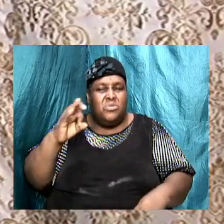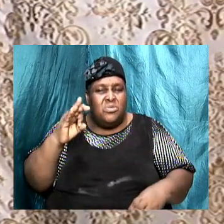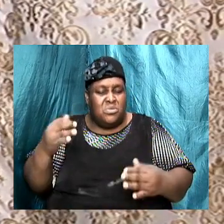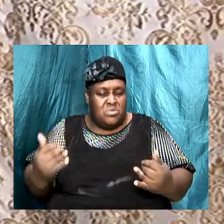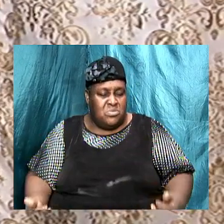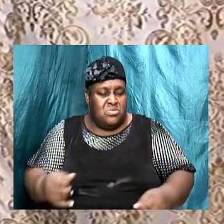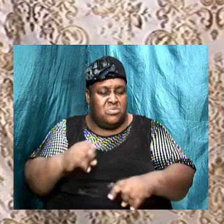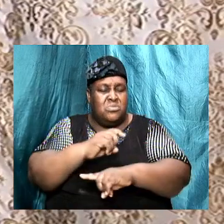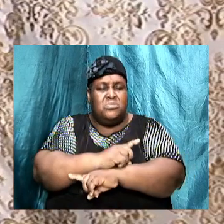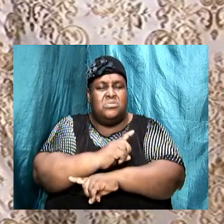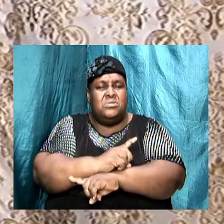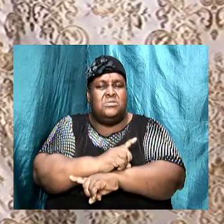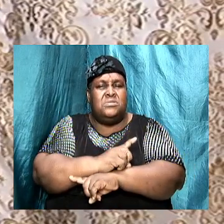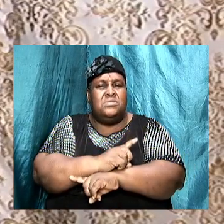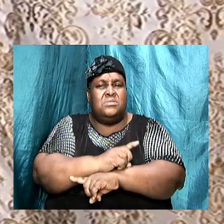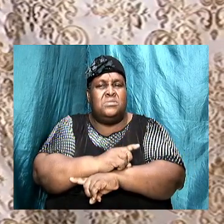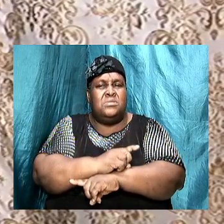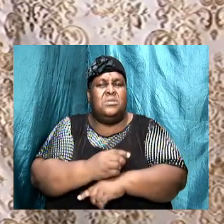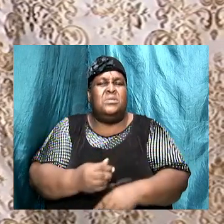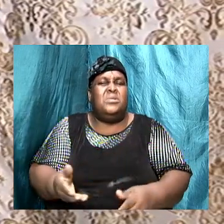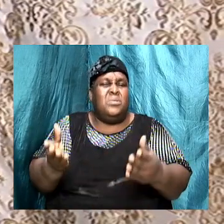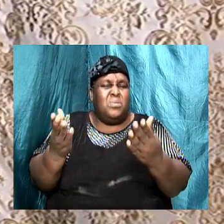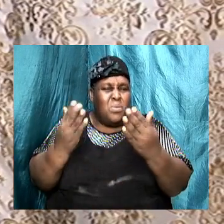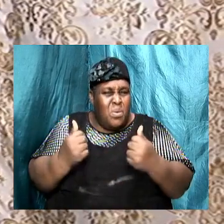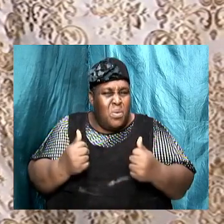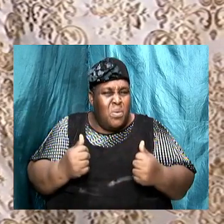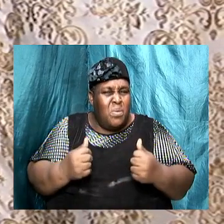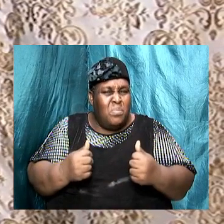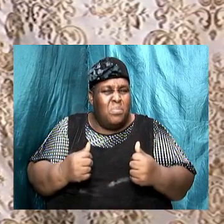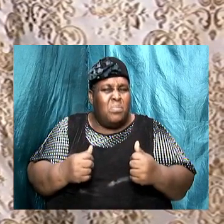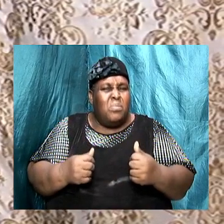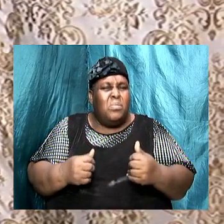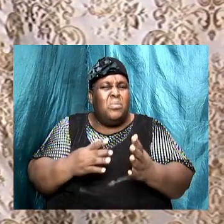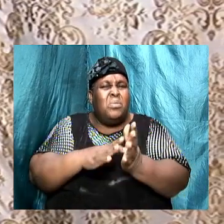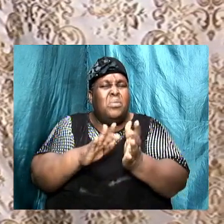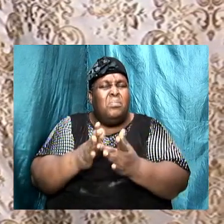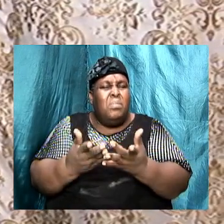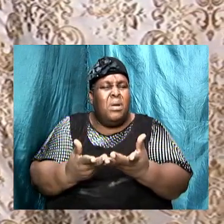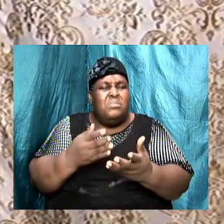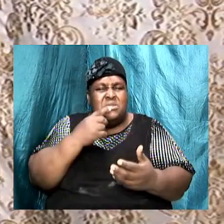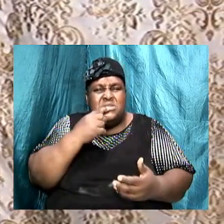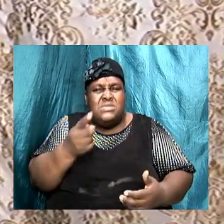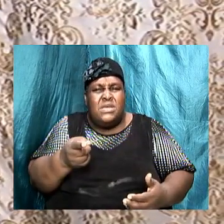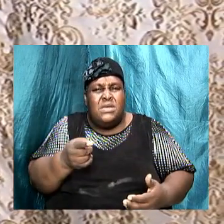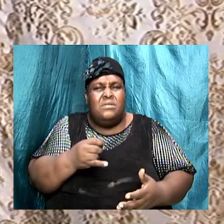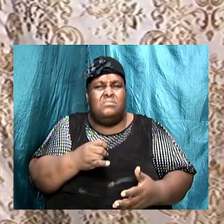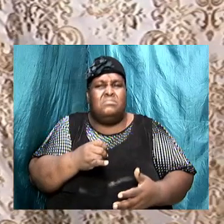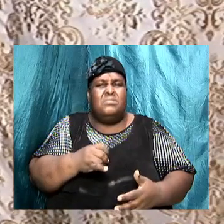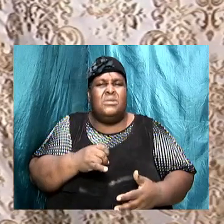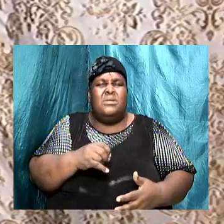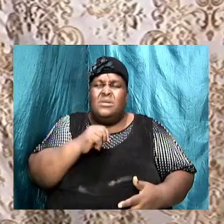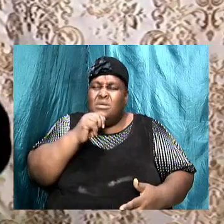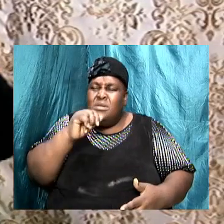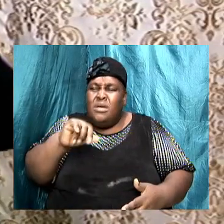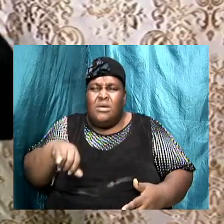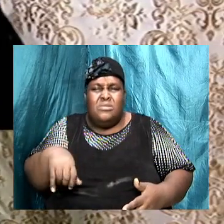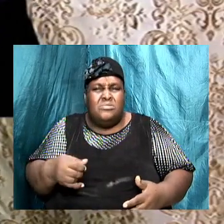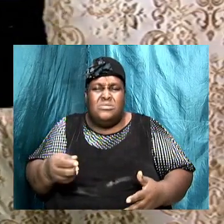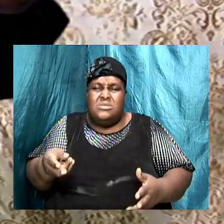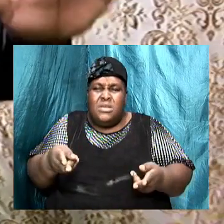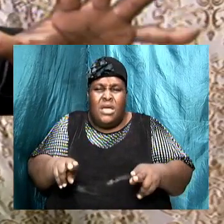today, we come to find out the scripture said it, and it is not just happening now, it is